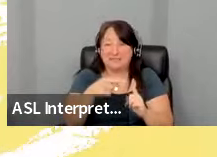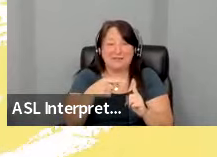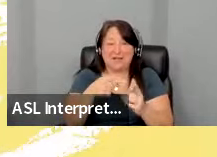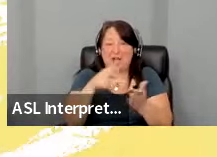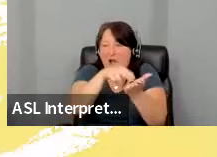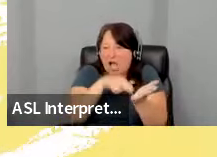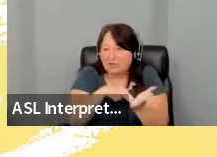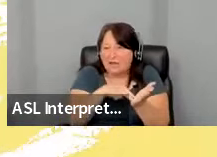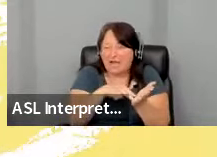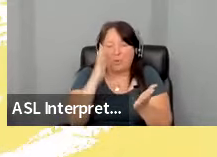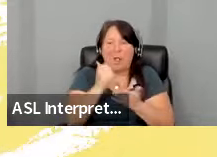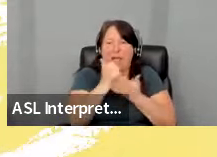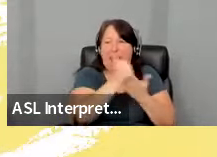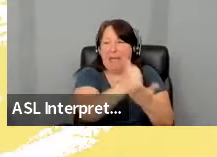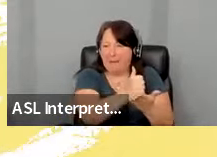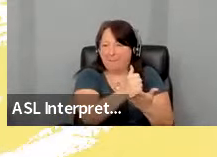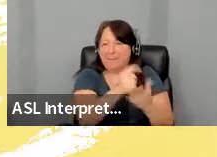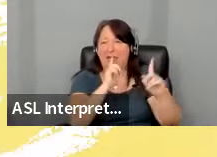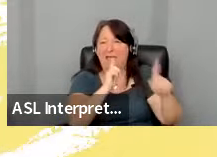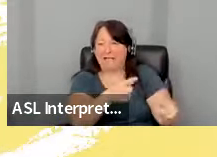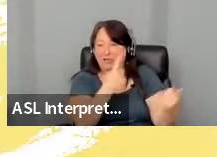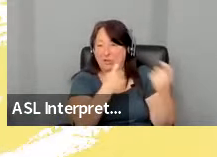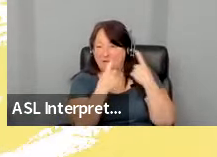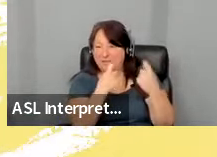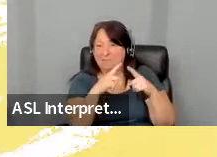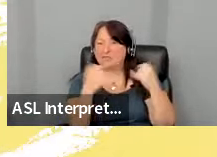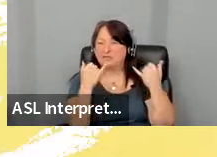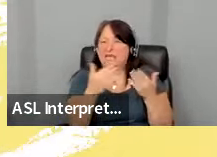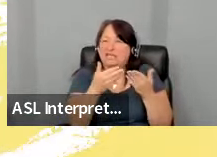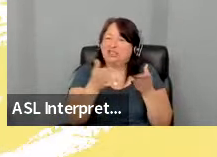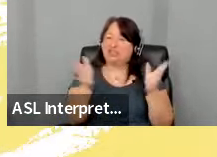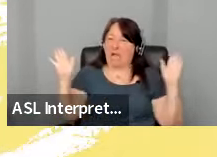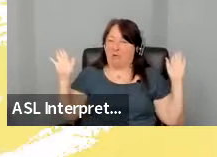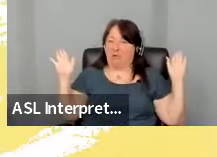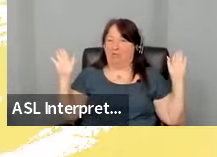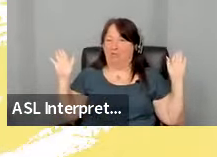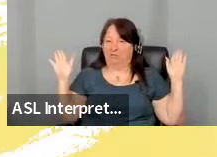that. But we wanted to give you today the general idea about meal